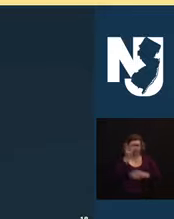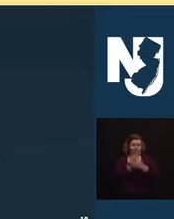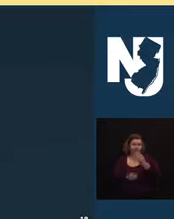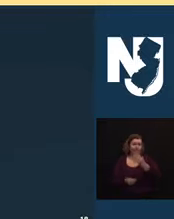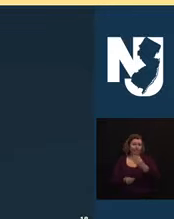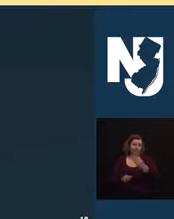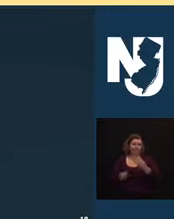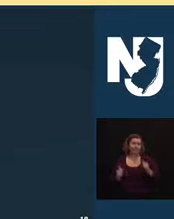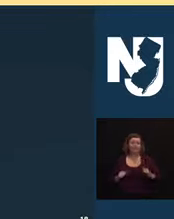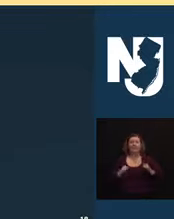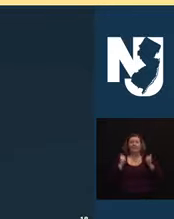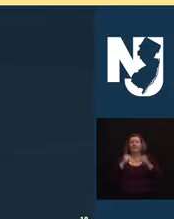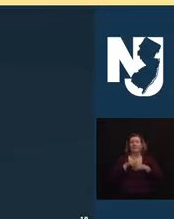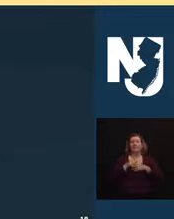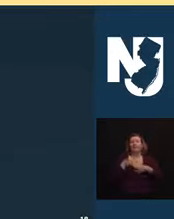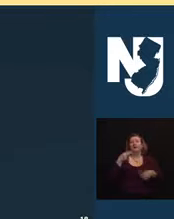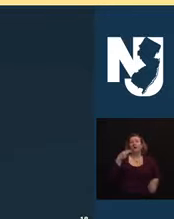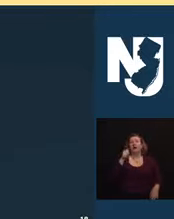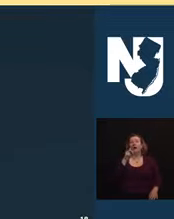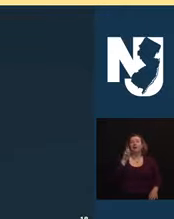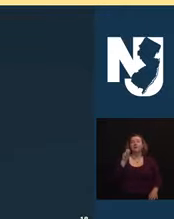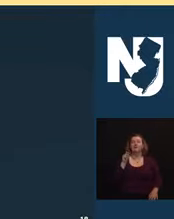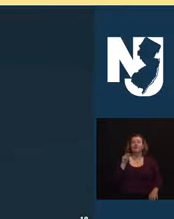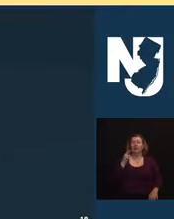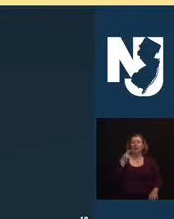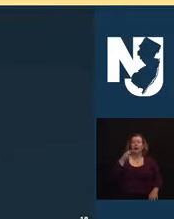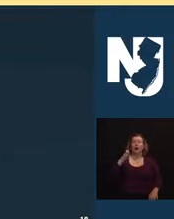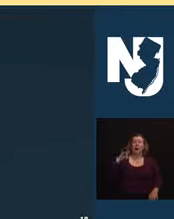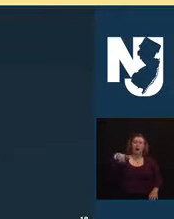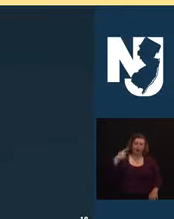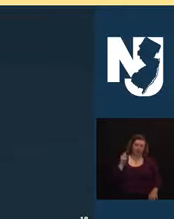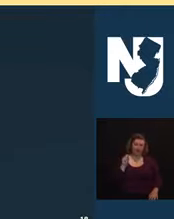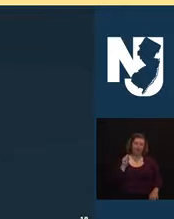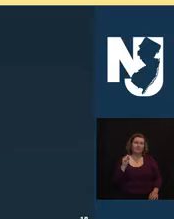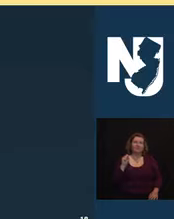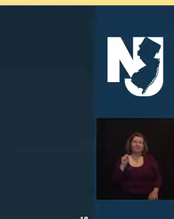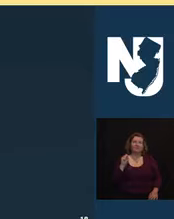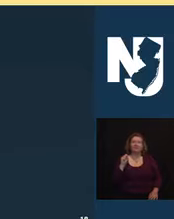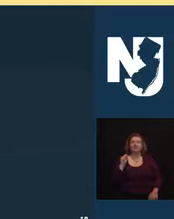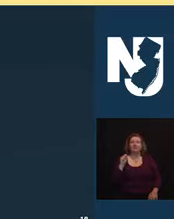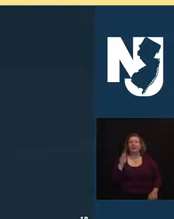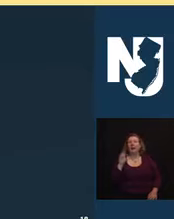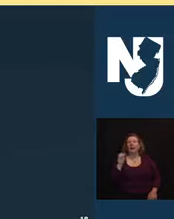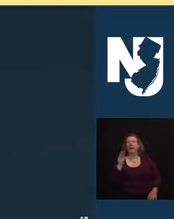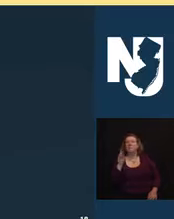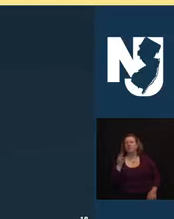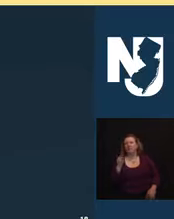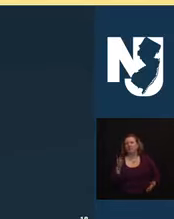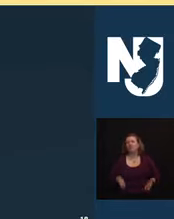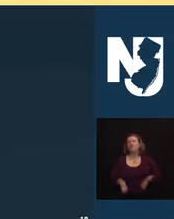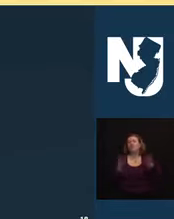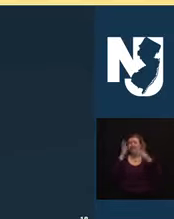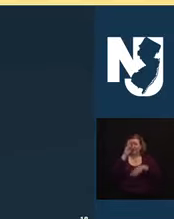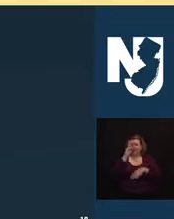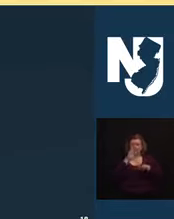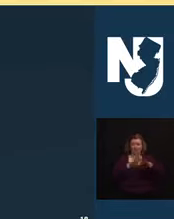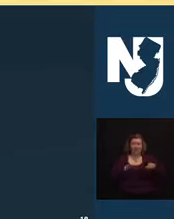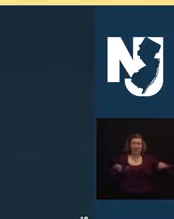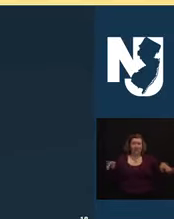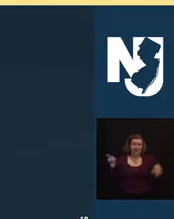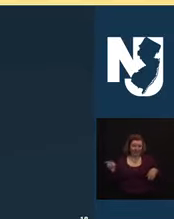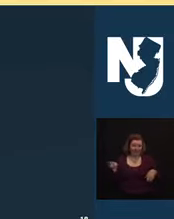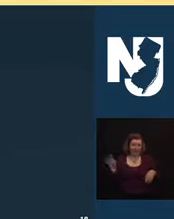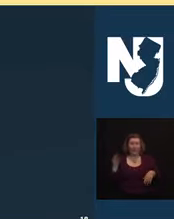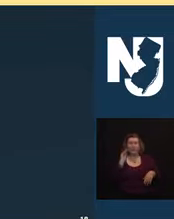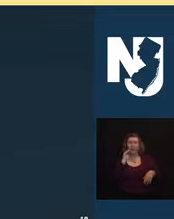resident of Haddon Heights in Camden County, where she raised her 6 kids. Her home was a warm and inviting